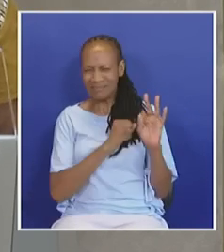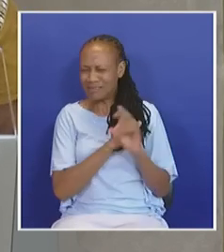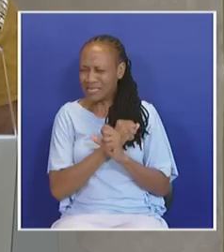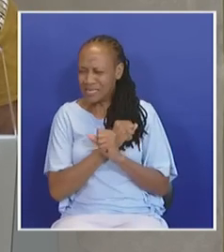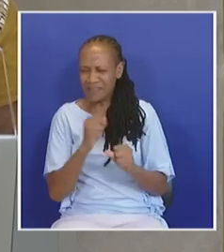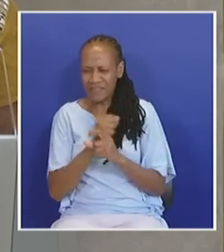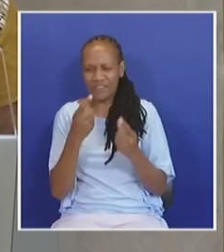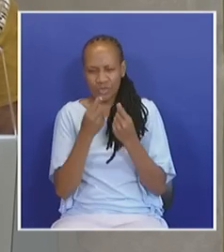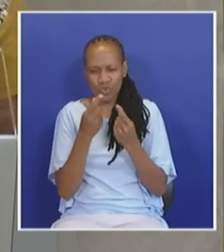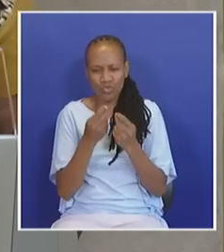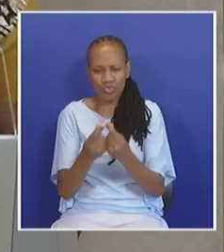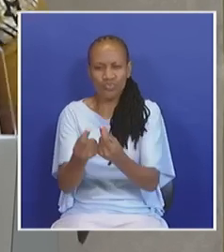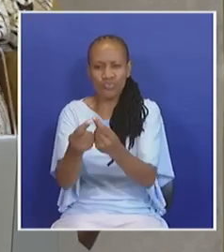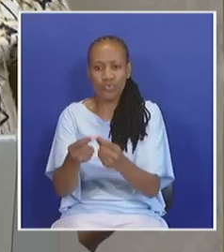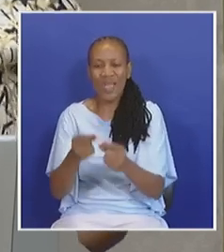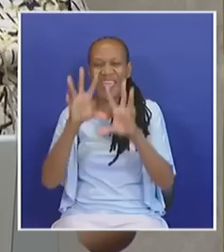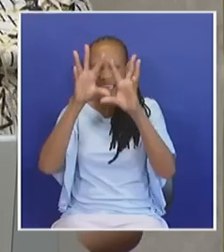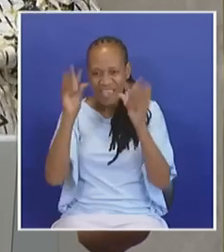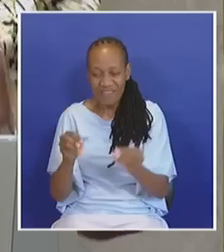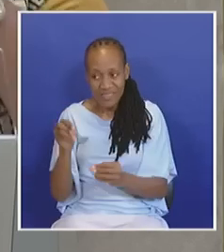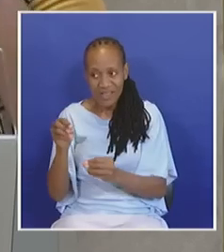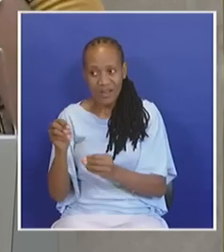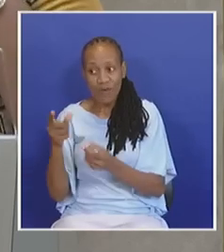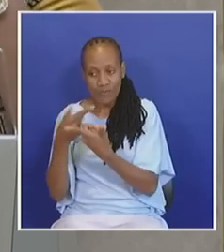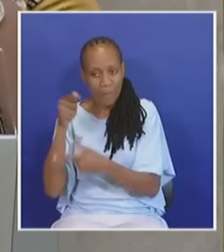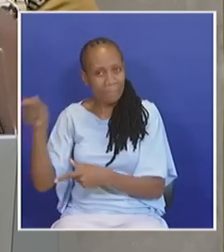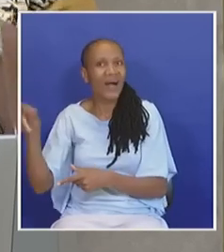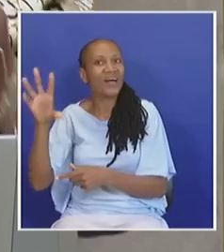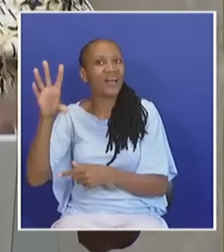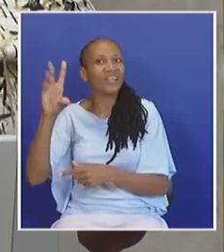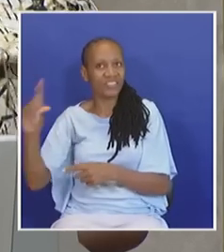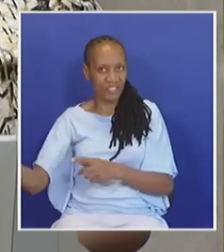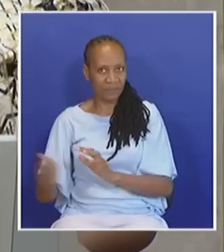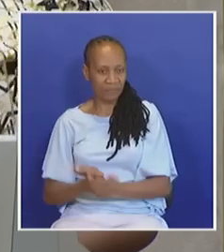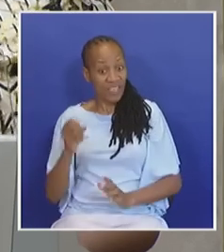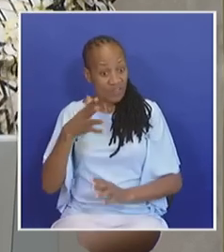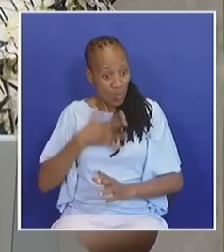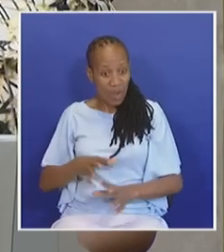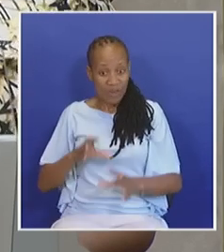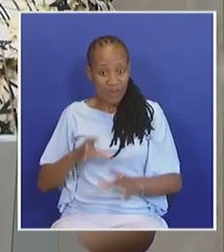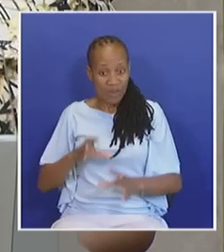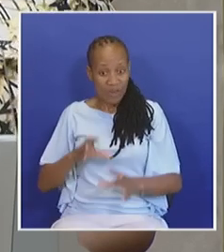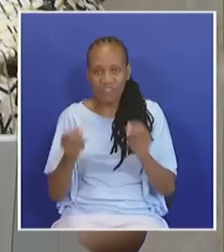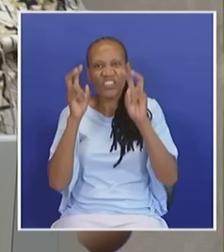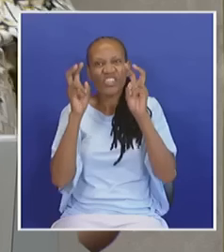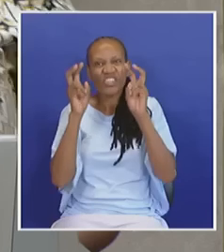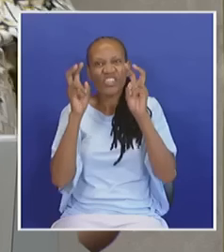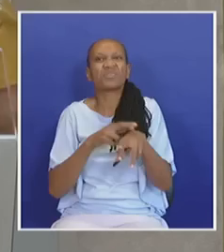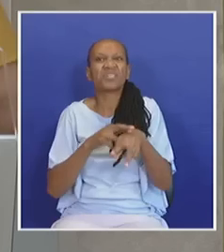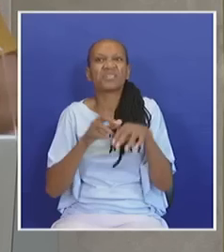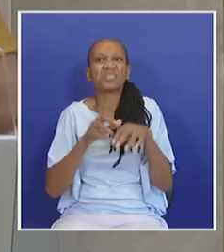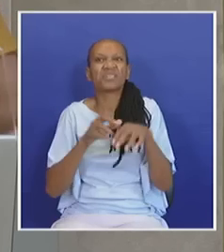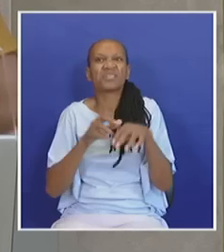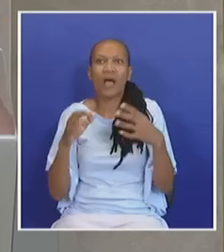power and wealth. If you are serious about ending racism, taking wealth and